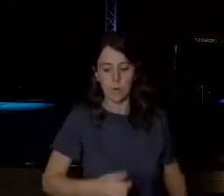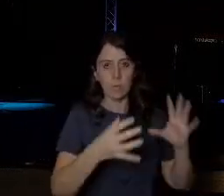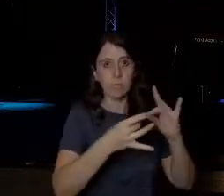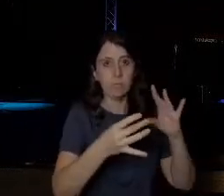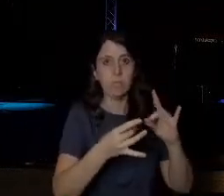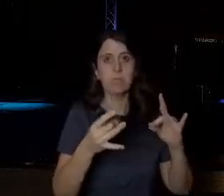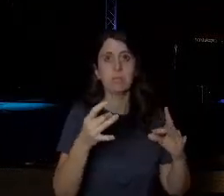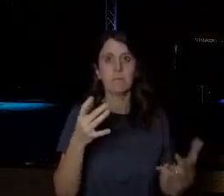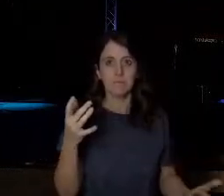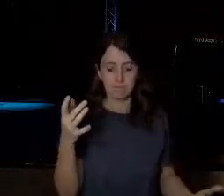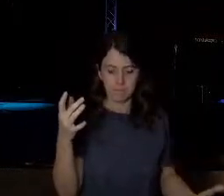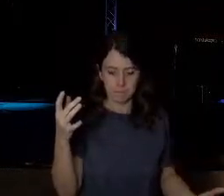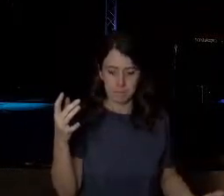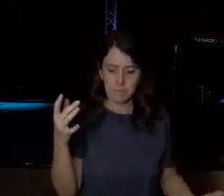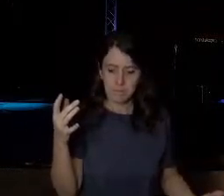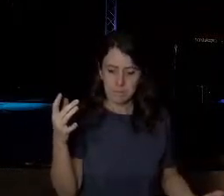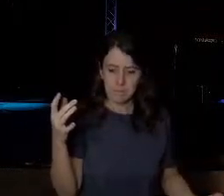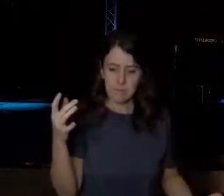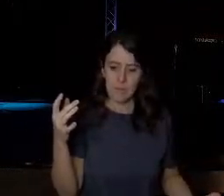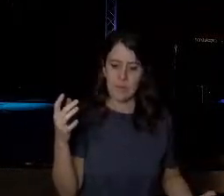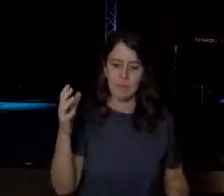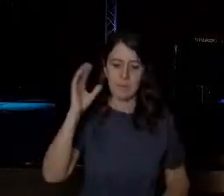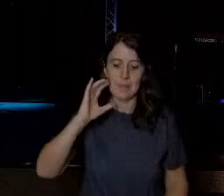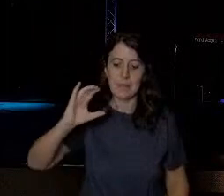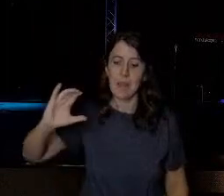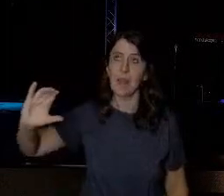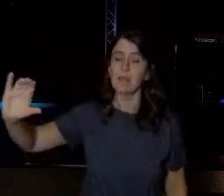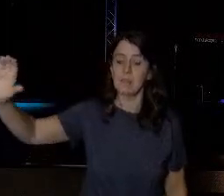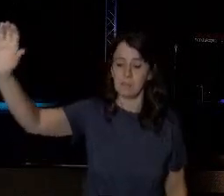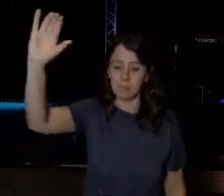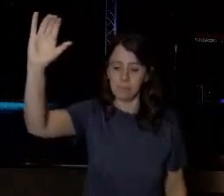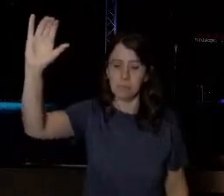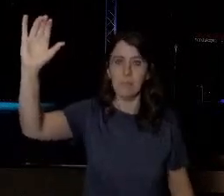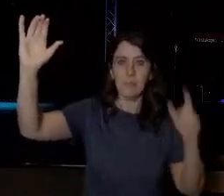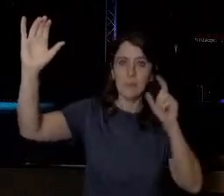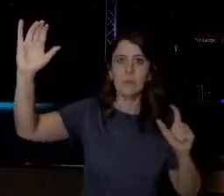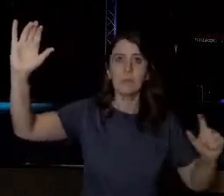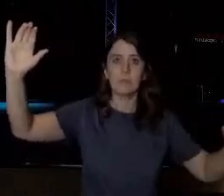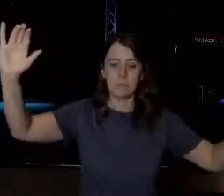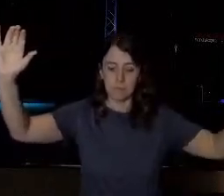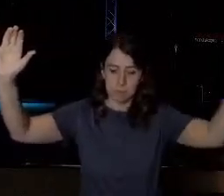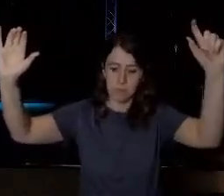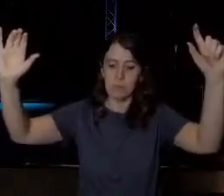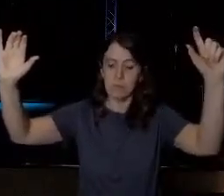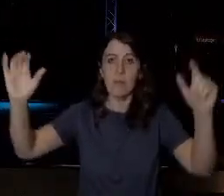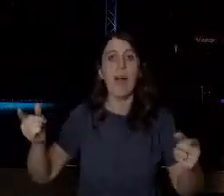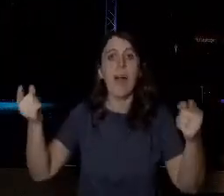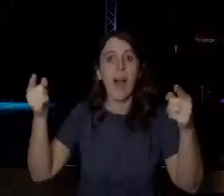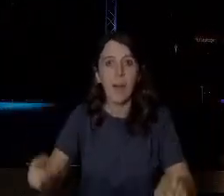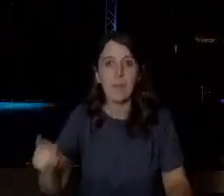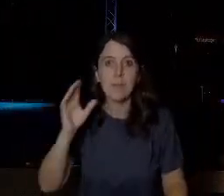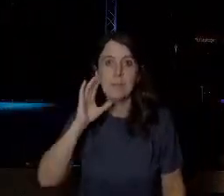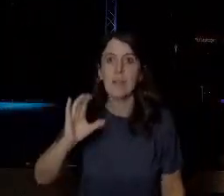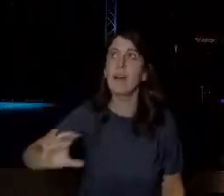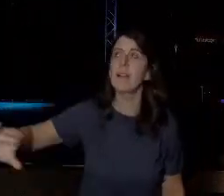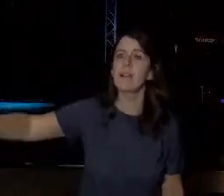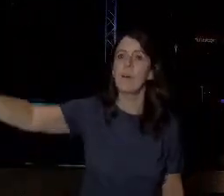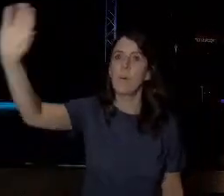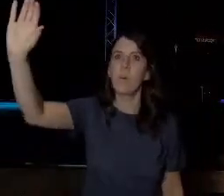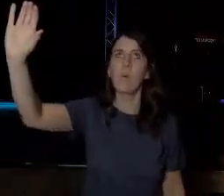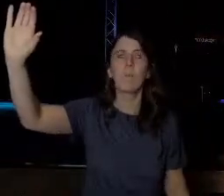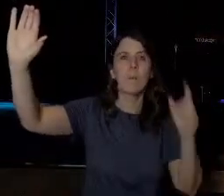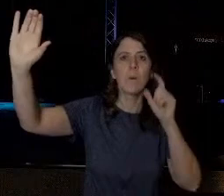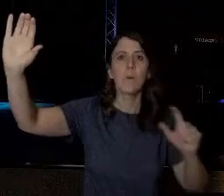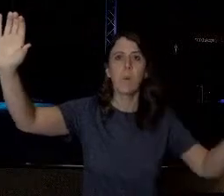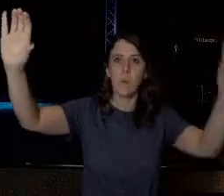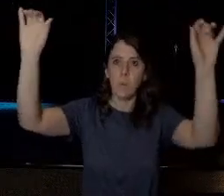"Sun, stand still over Gibeon, and you, moon, over the valley of Ajalon." So the sun stood still, and the moon